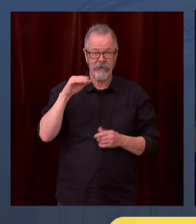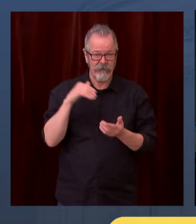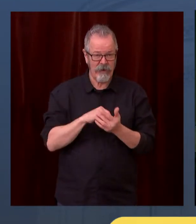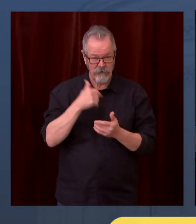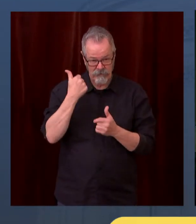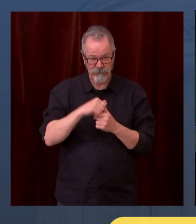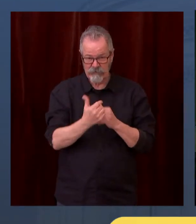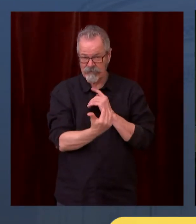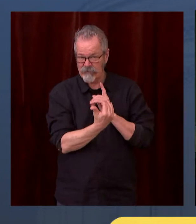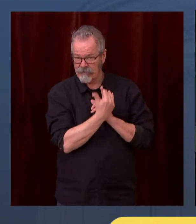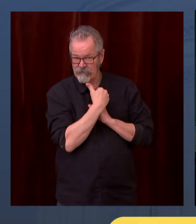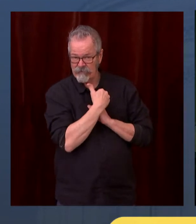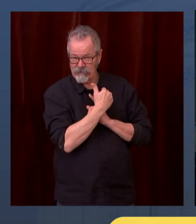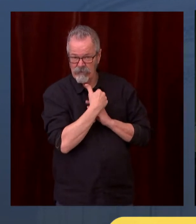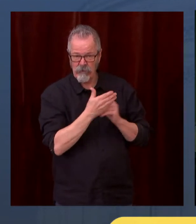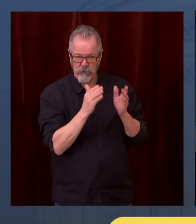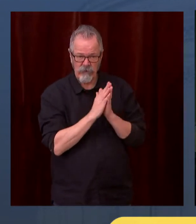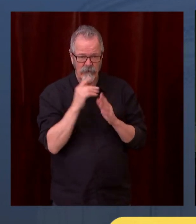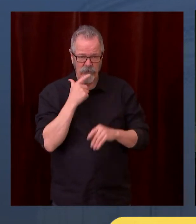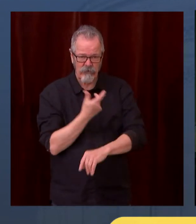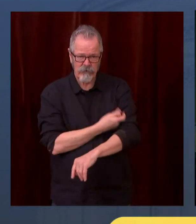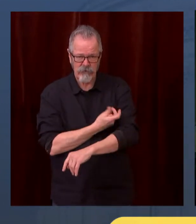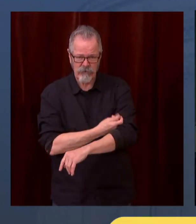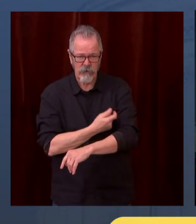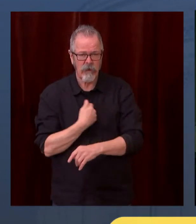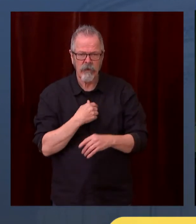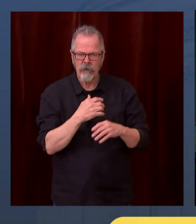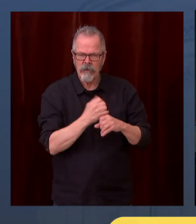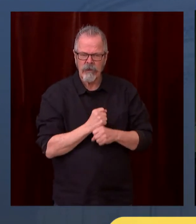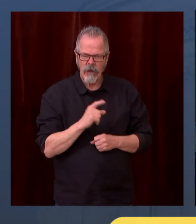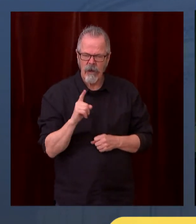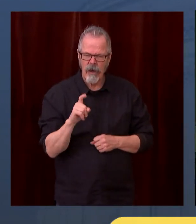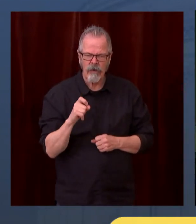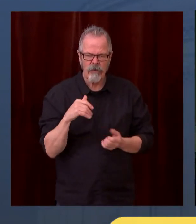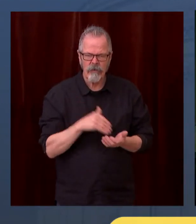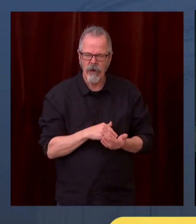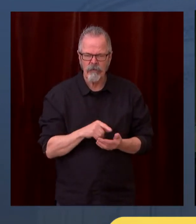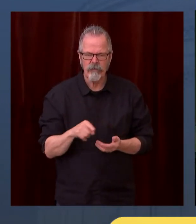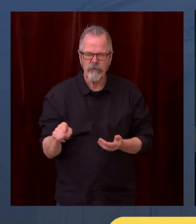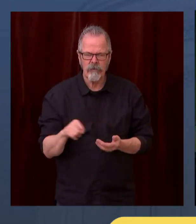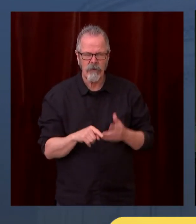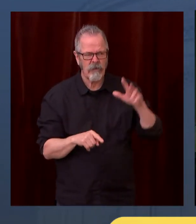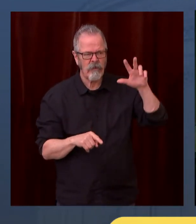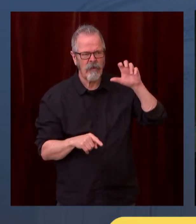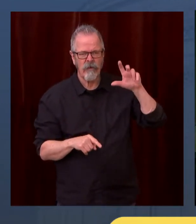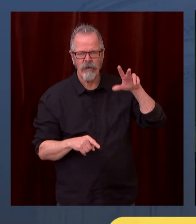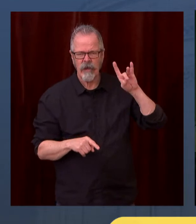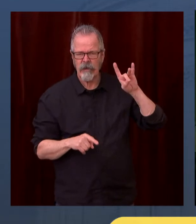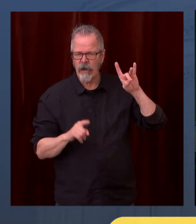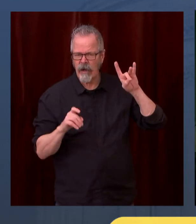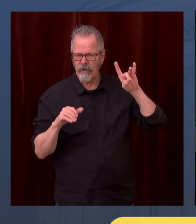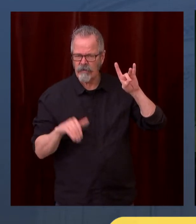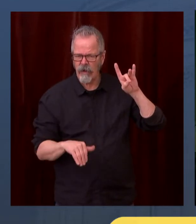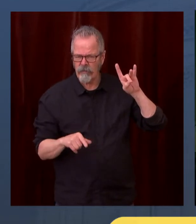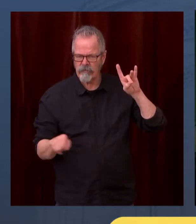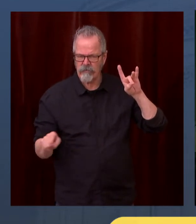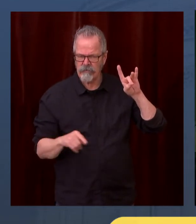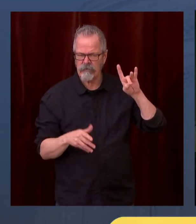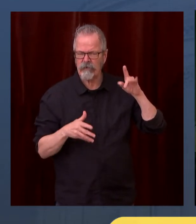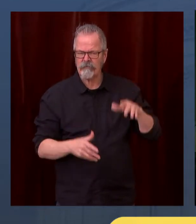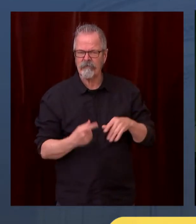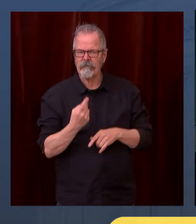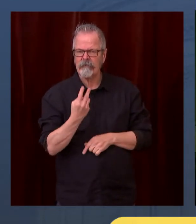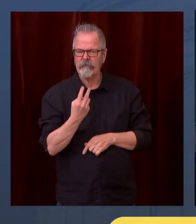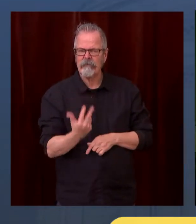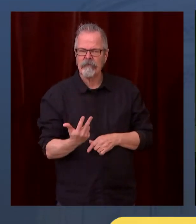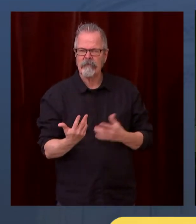vaccine doses, and we're getting only 100-some thousand first doses in a week, that at the same time, we only have a third